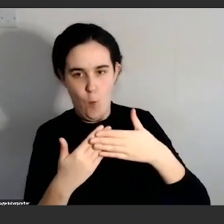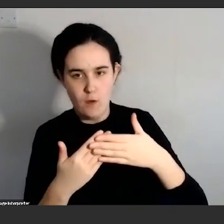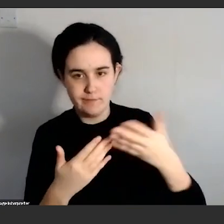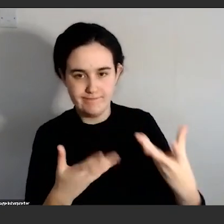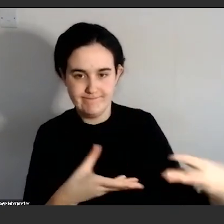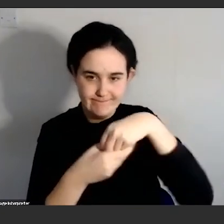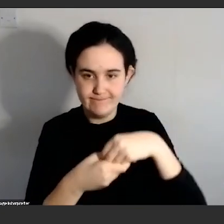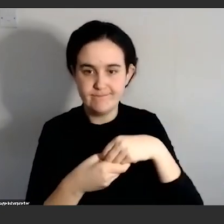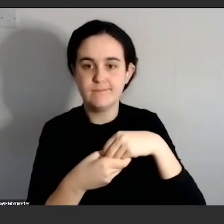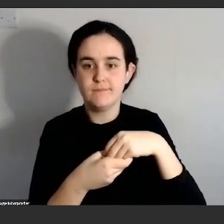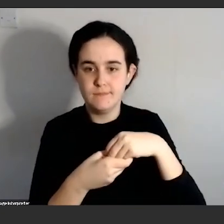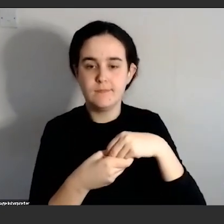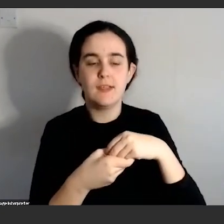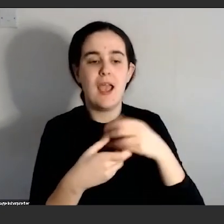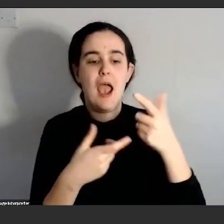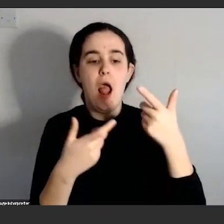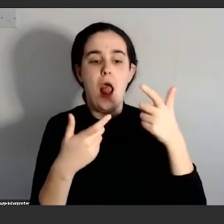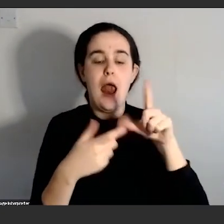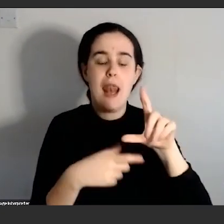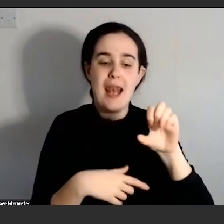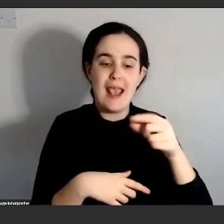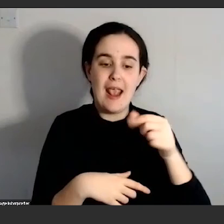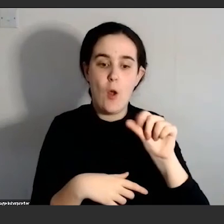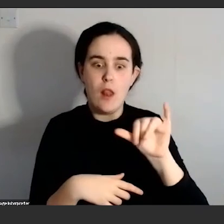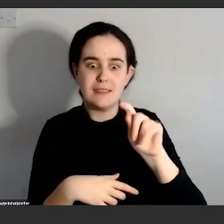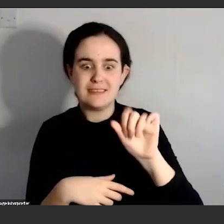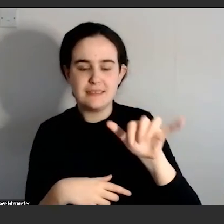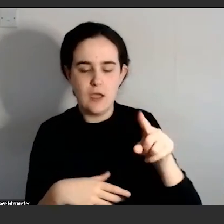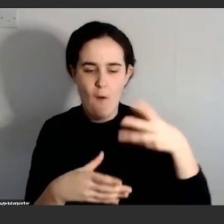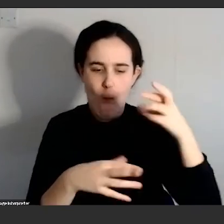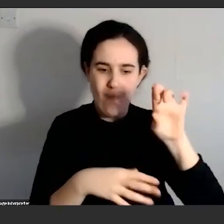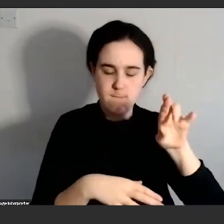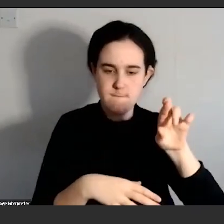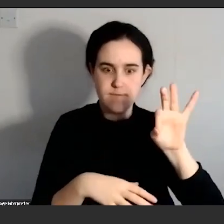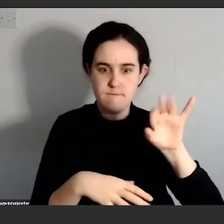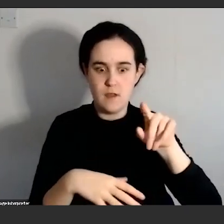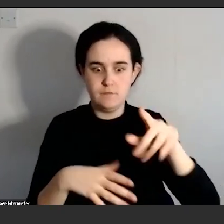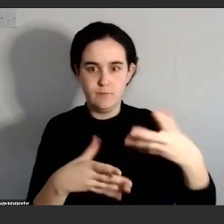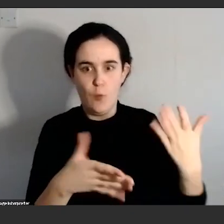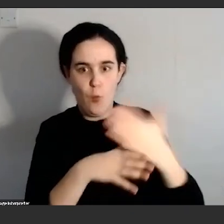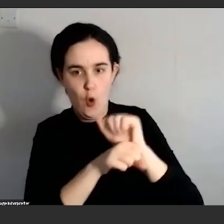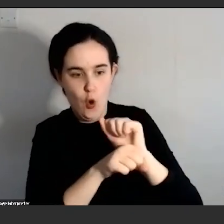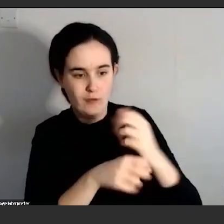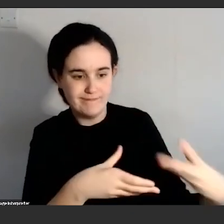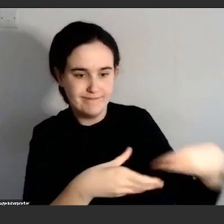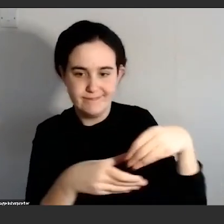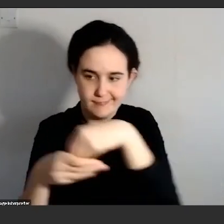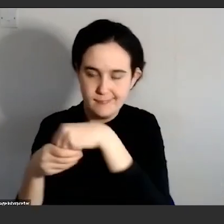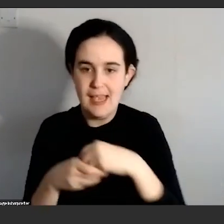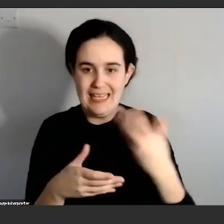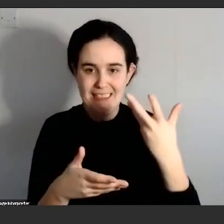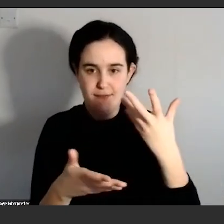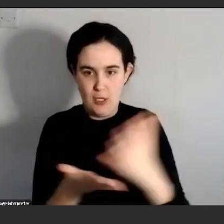consider peer pressure as a pressure, which sometimes works very well. It does. Thank you so much, Vladimir Chuk, for being part of